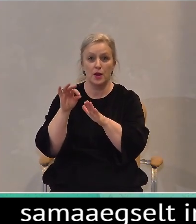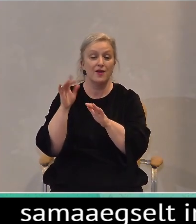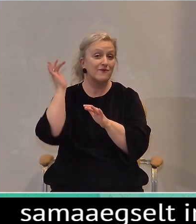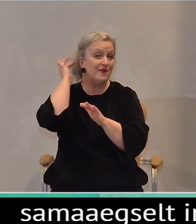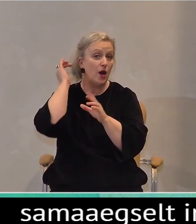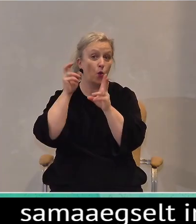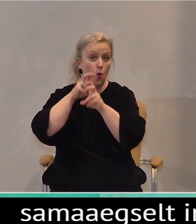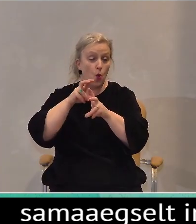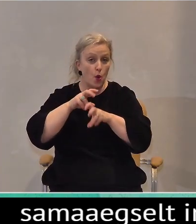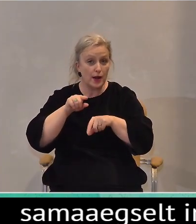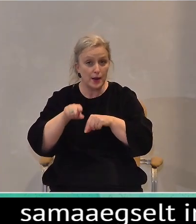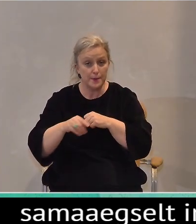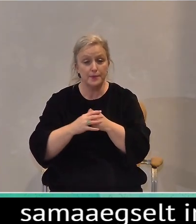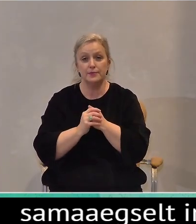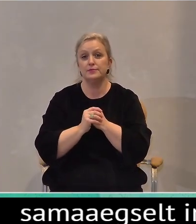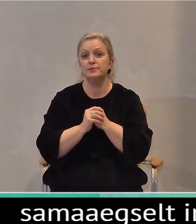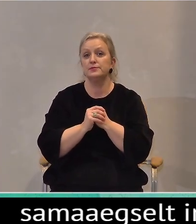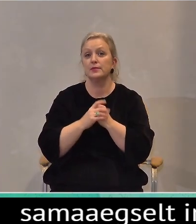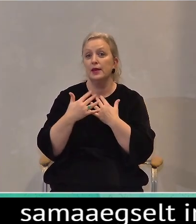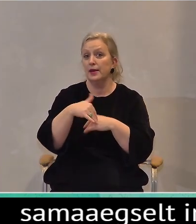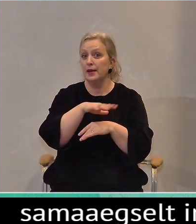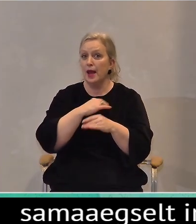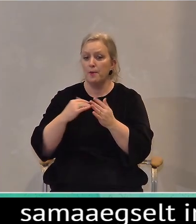We used a single-cell